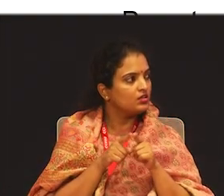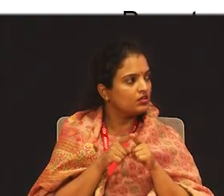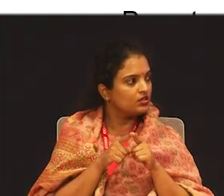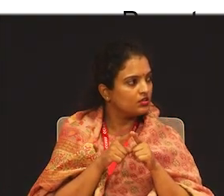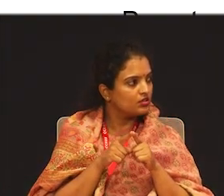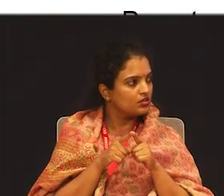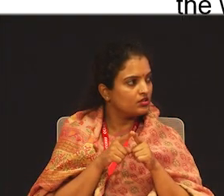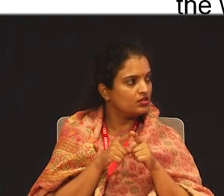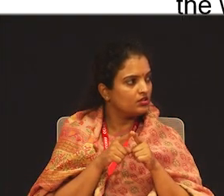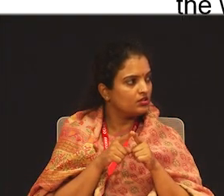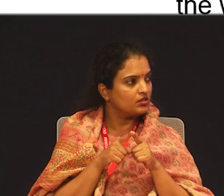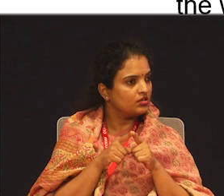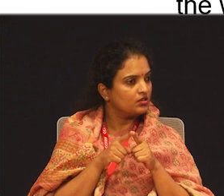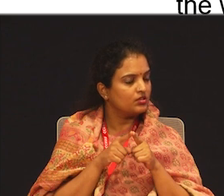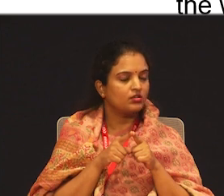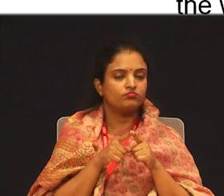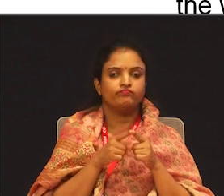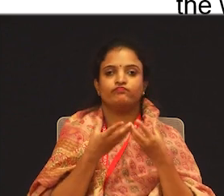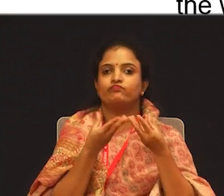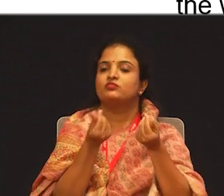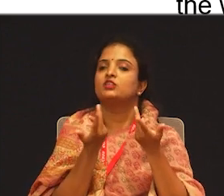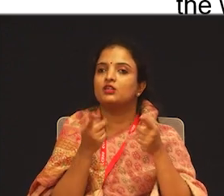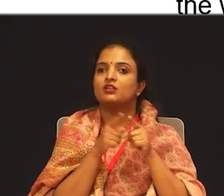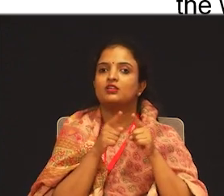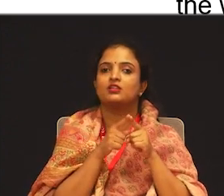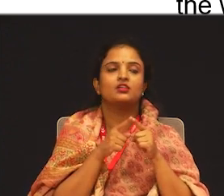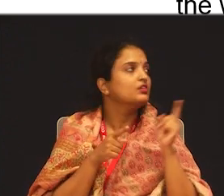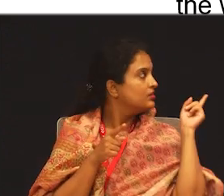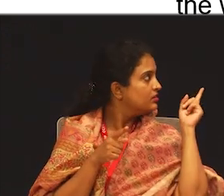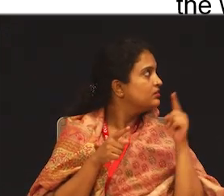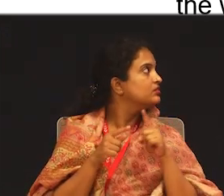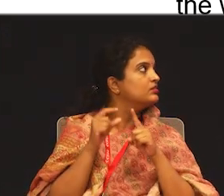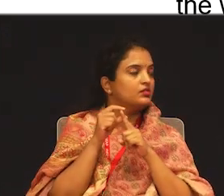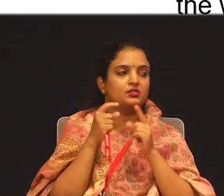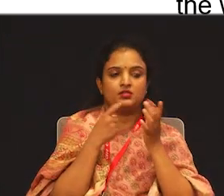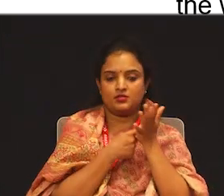a solution which is PRASHAST.